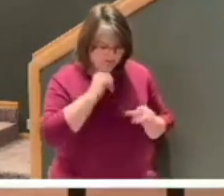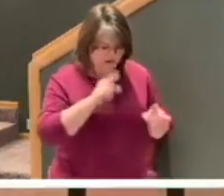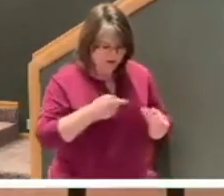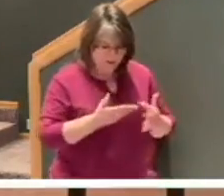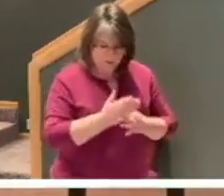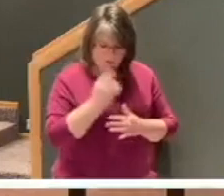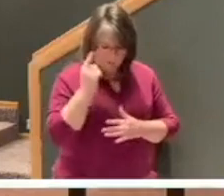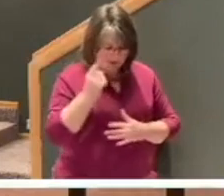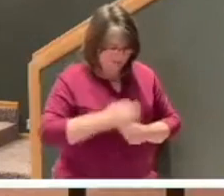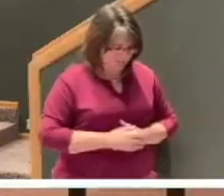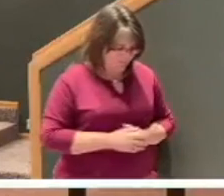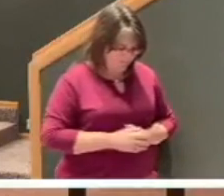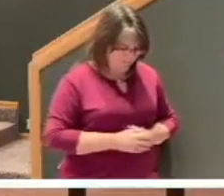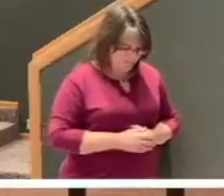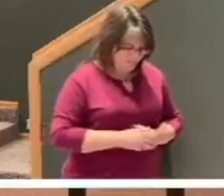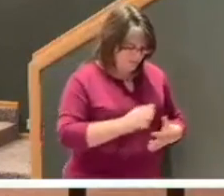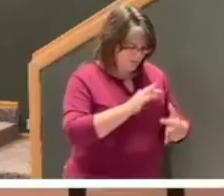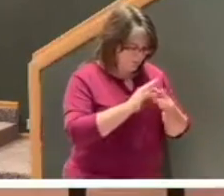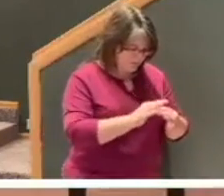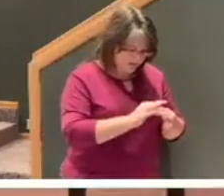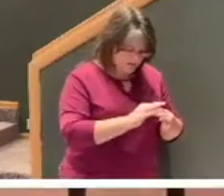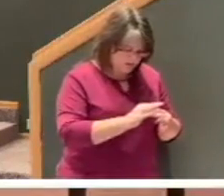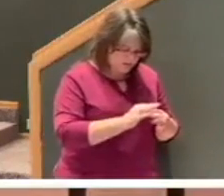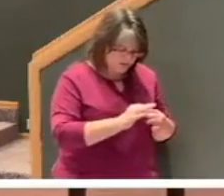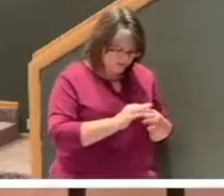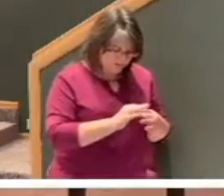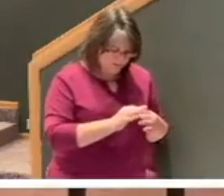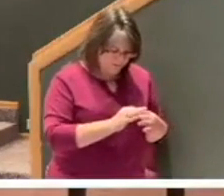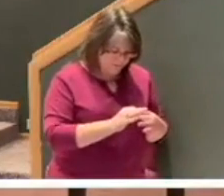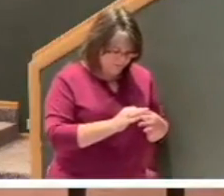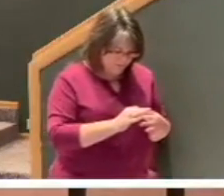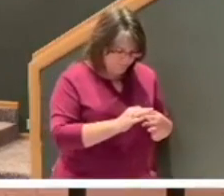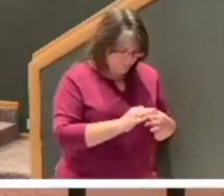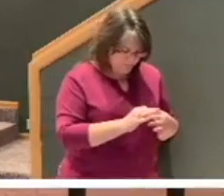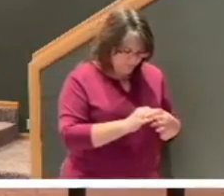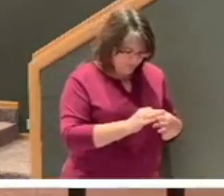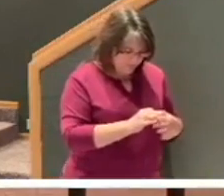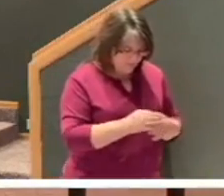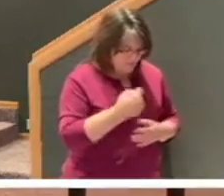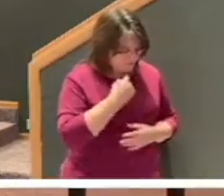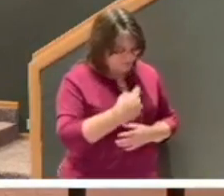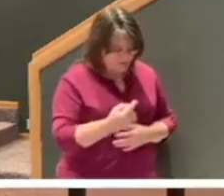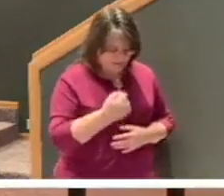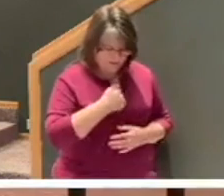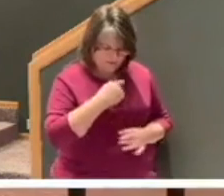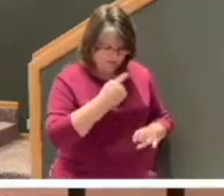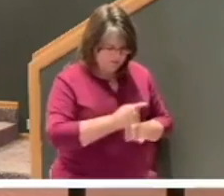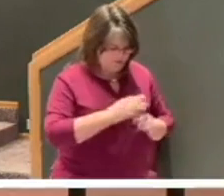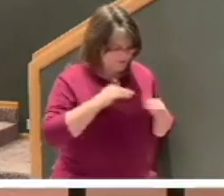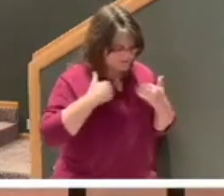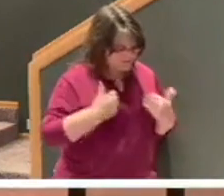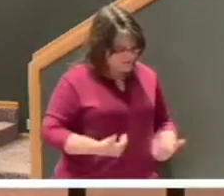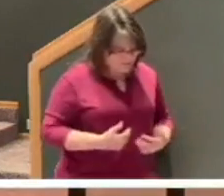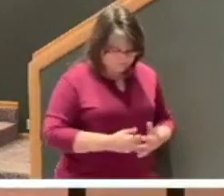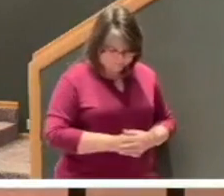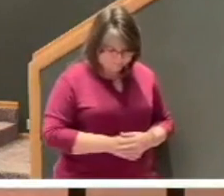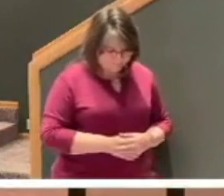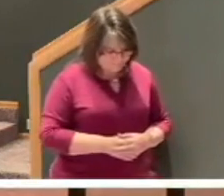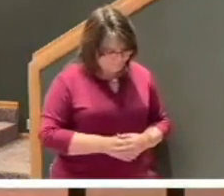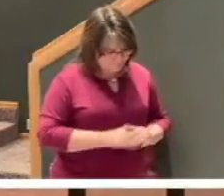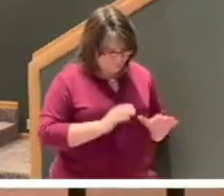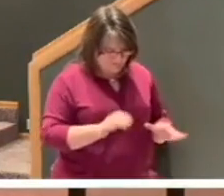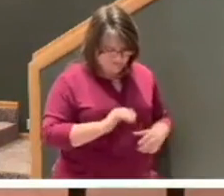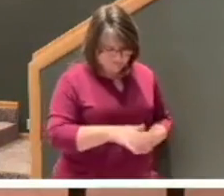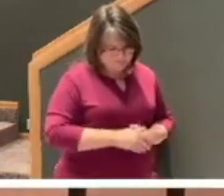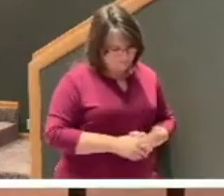through him in relationship, and you say, I'm just tired of doing